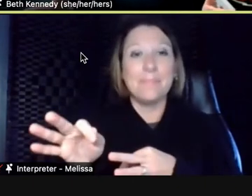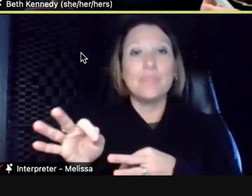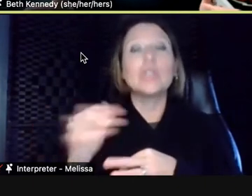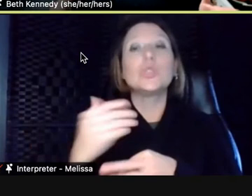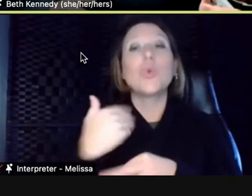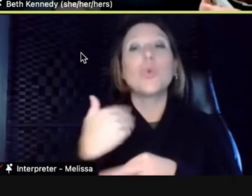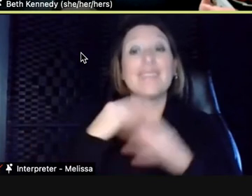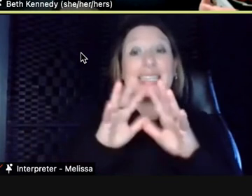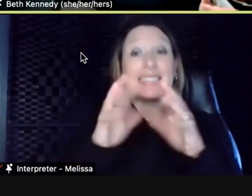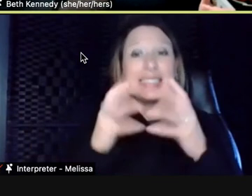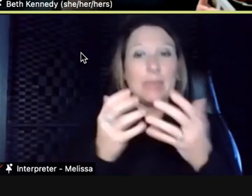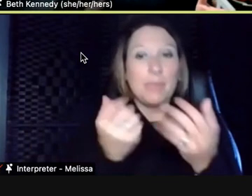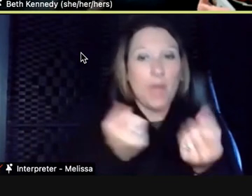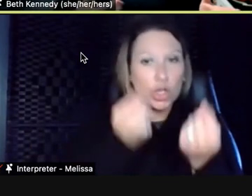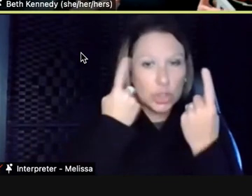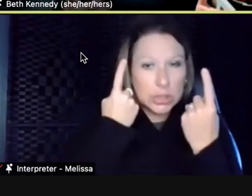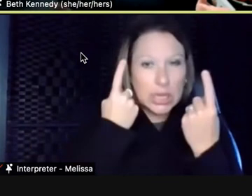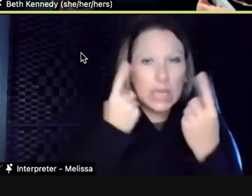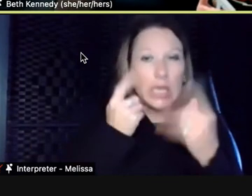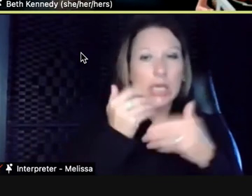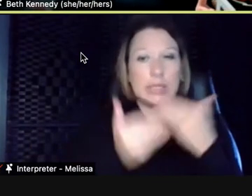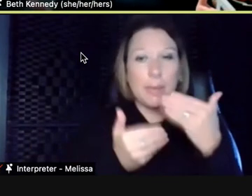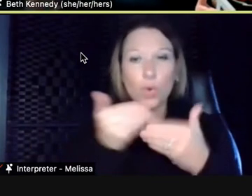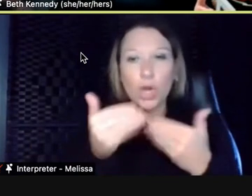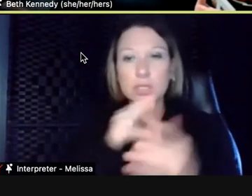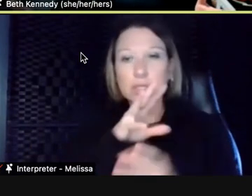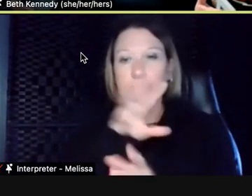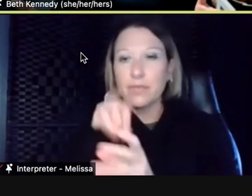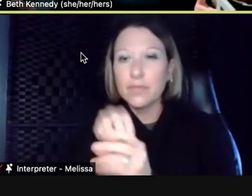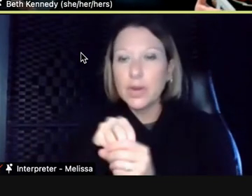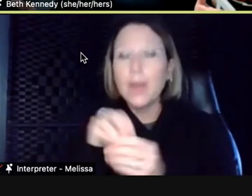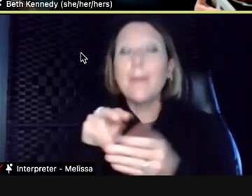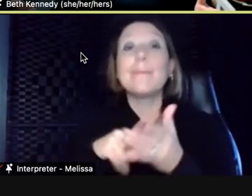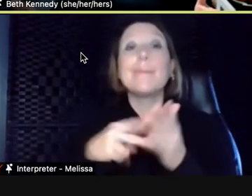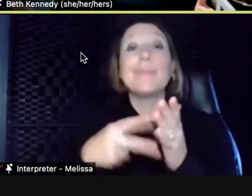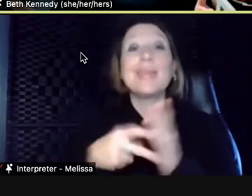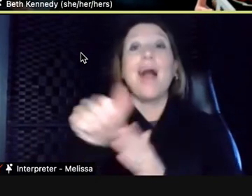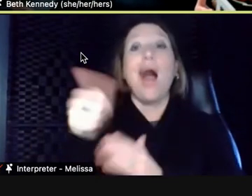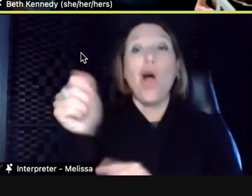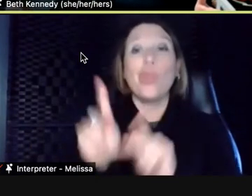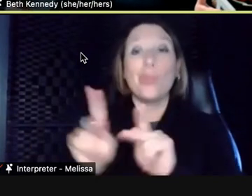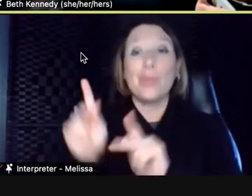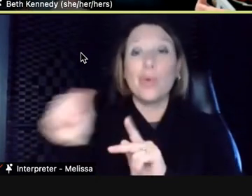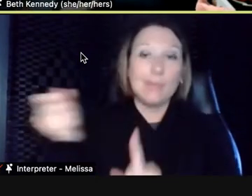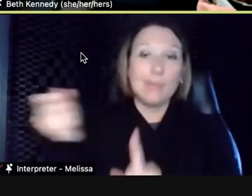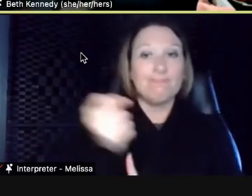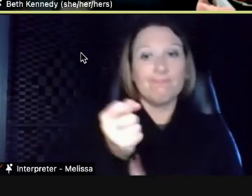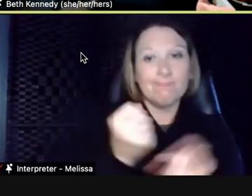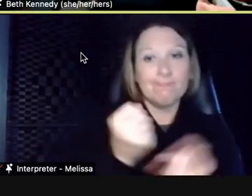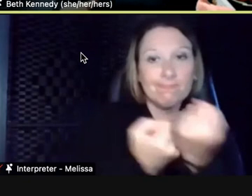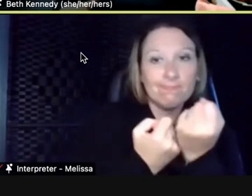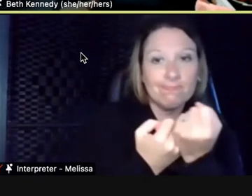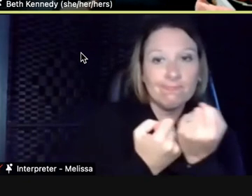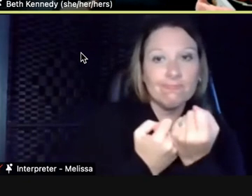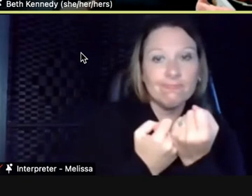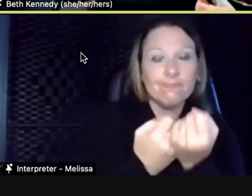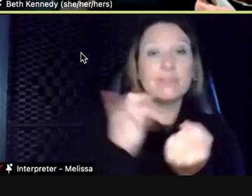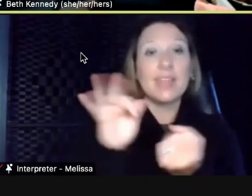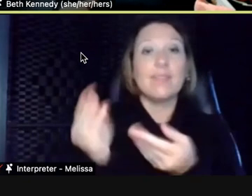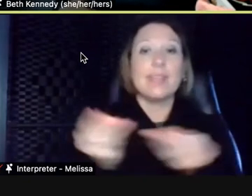of intervention can mean that other people can go in and support the student when the intervener is not